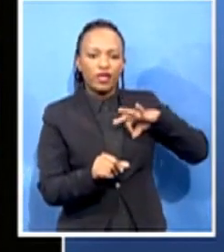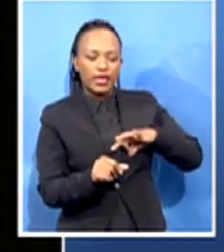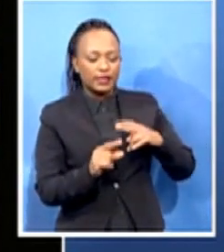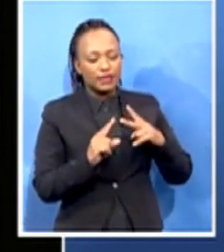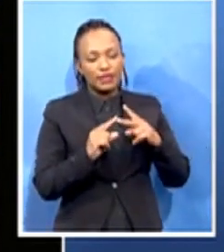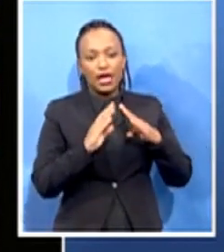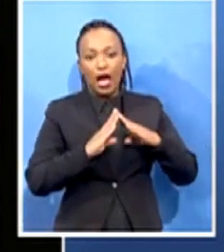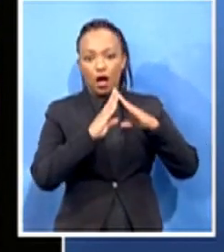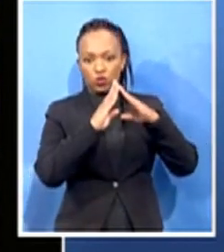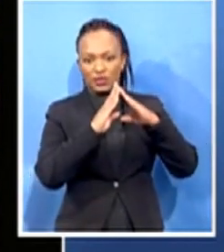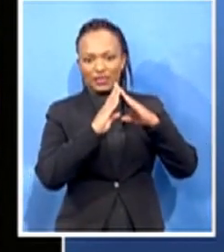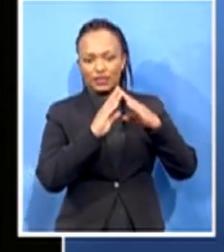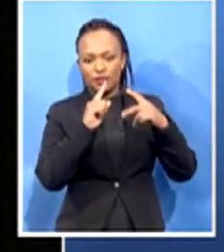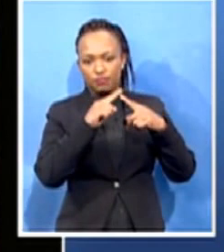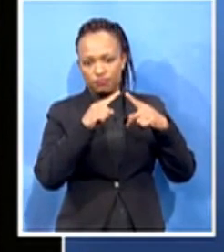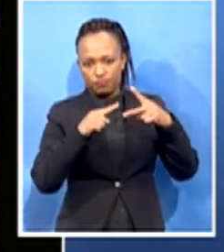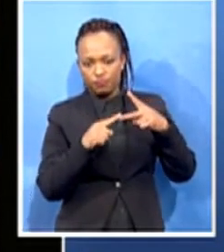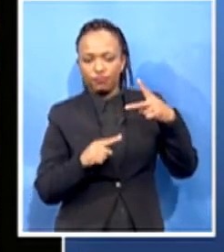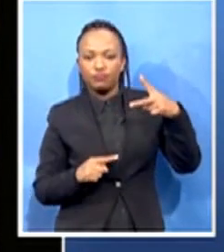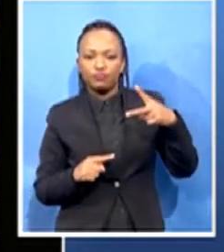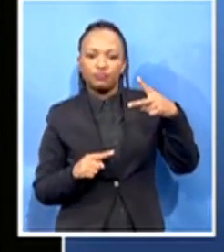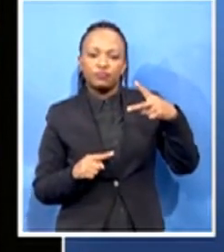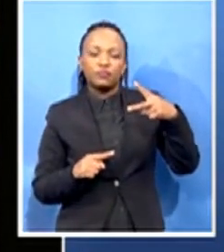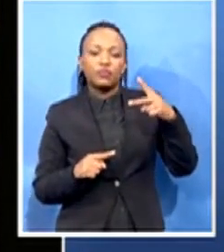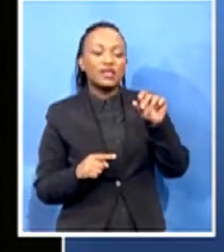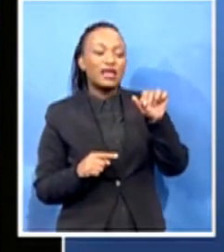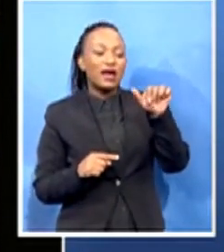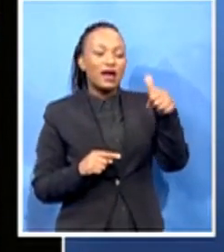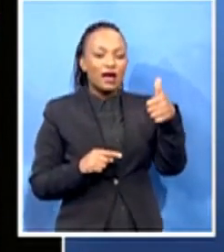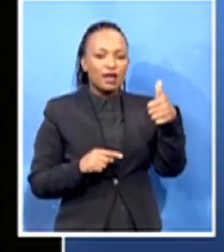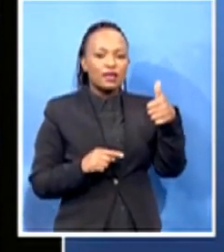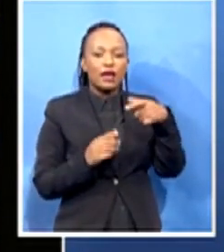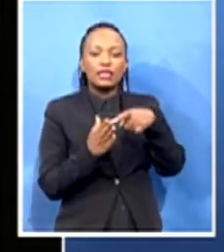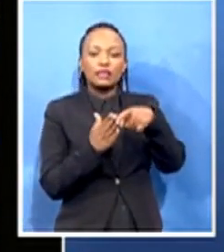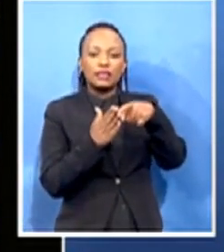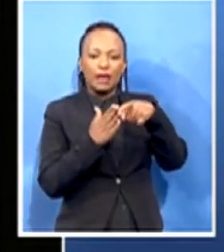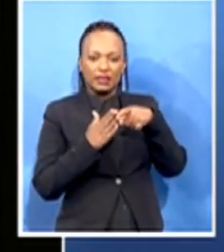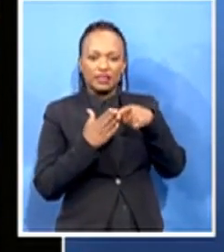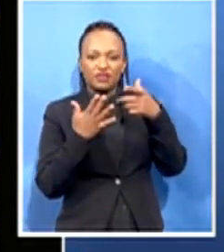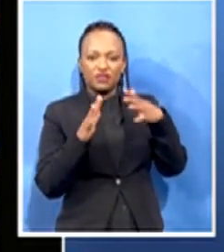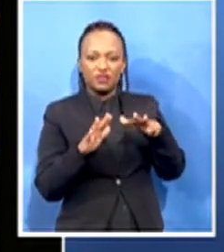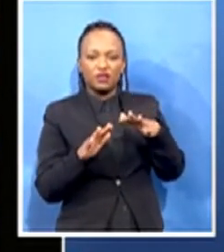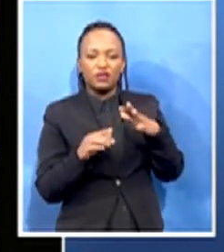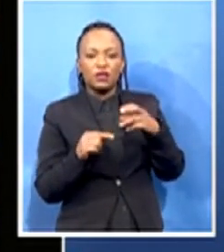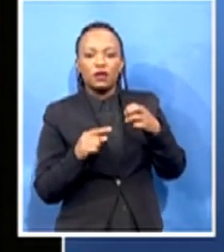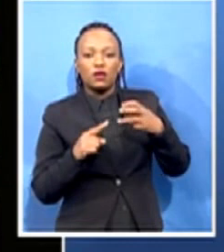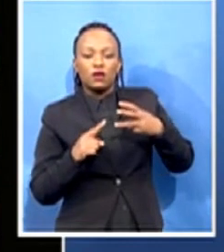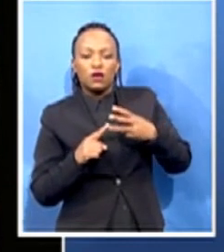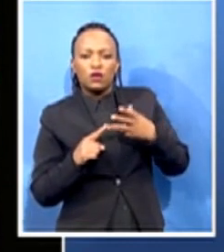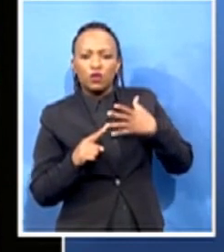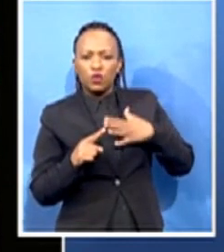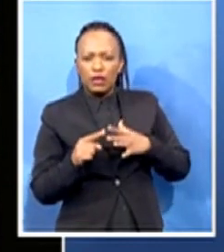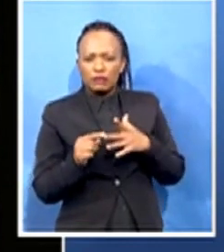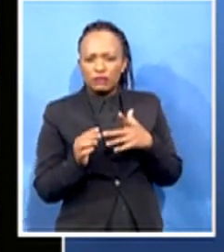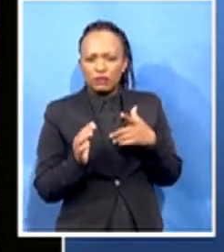The other areas that we have demanded, because we have demanded a shopping list. Now we can deal with these